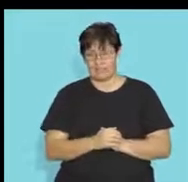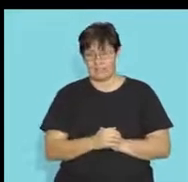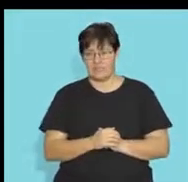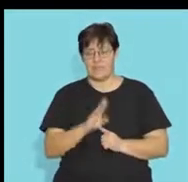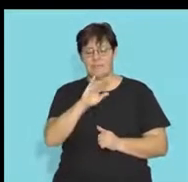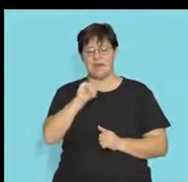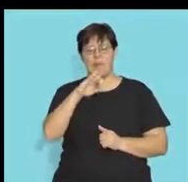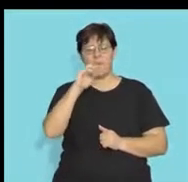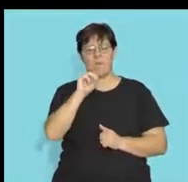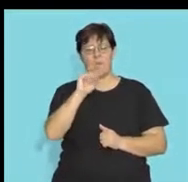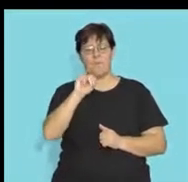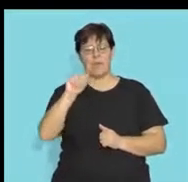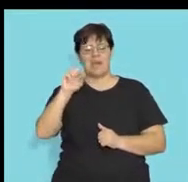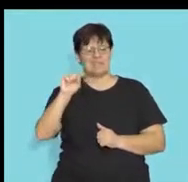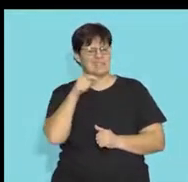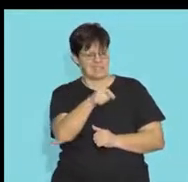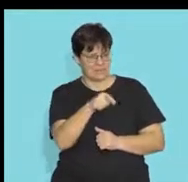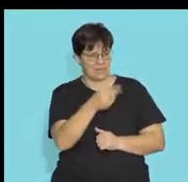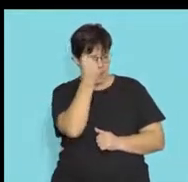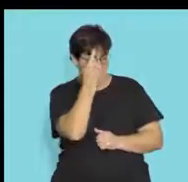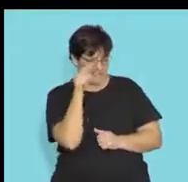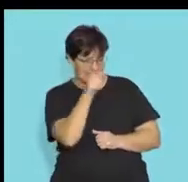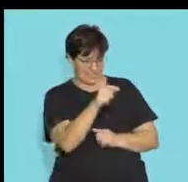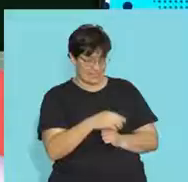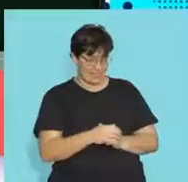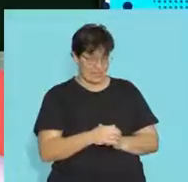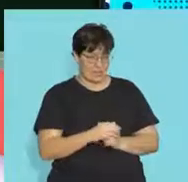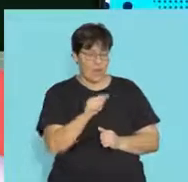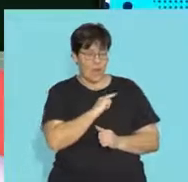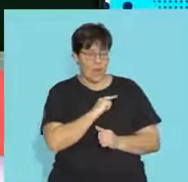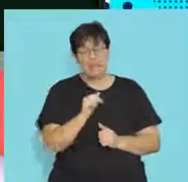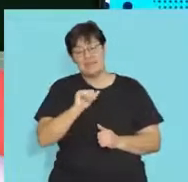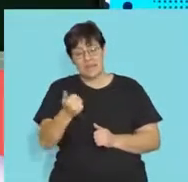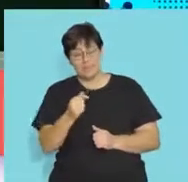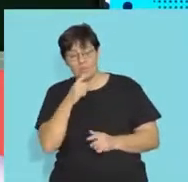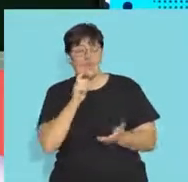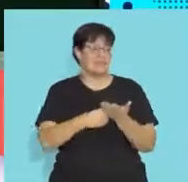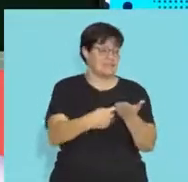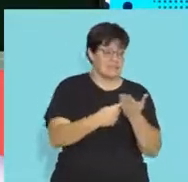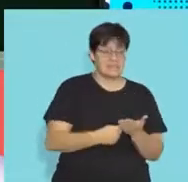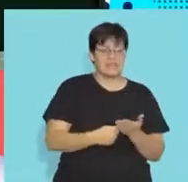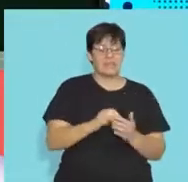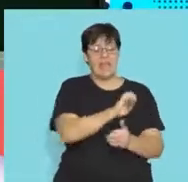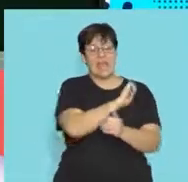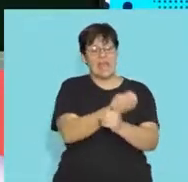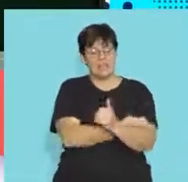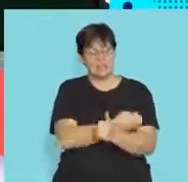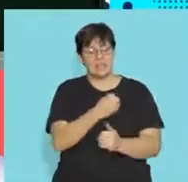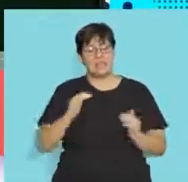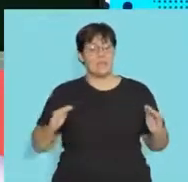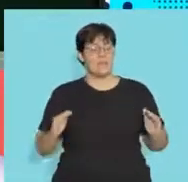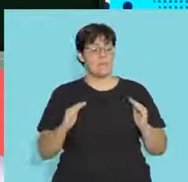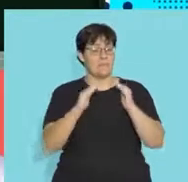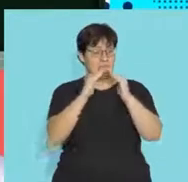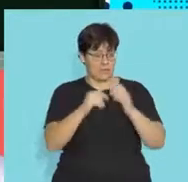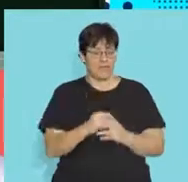So what is the concept of biomass? It's important that we recognize this, because in our next segment, when we talk of energy pyramids, we also talk about a